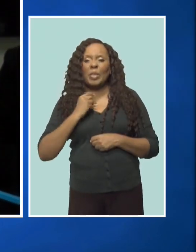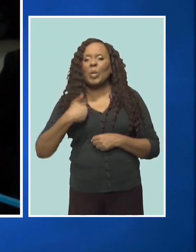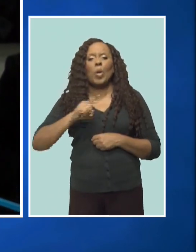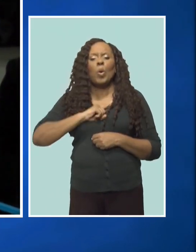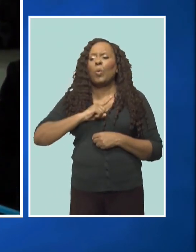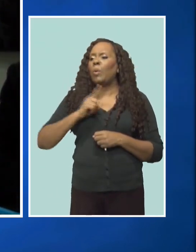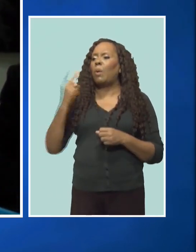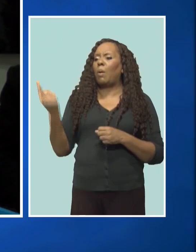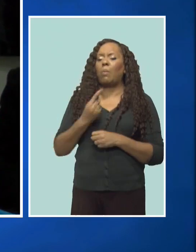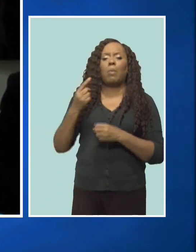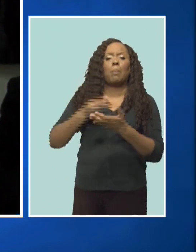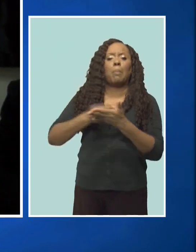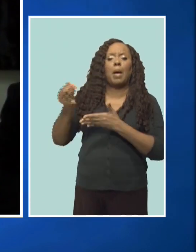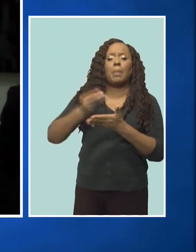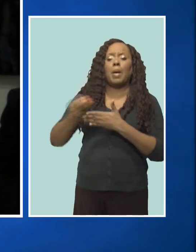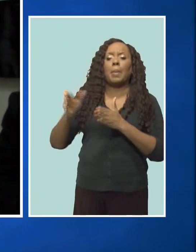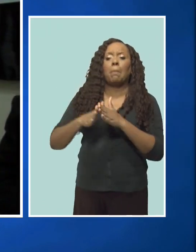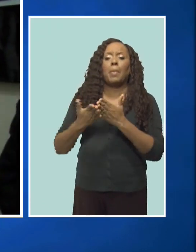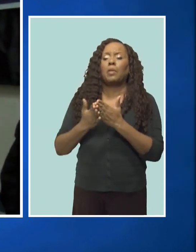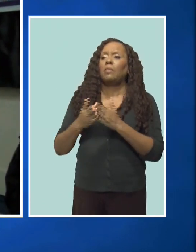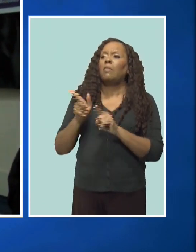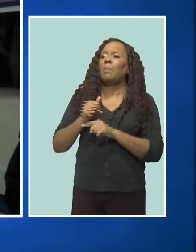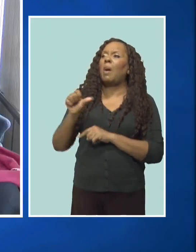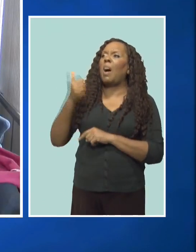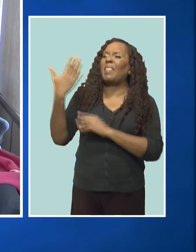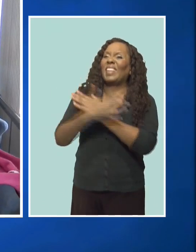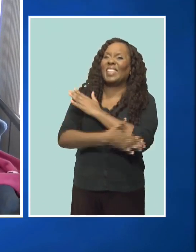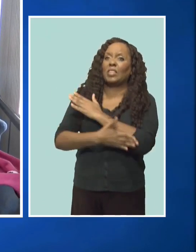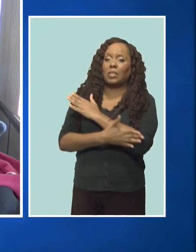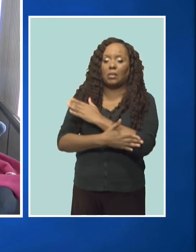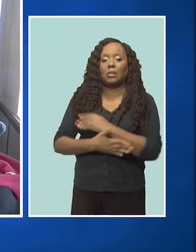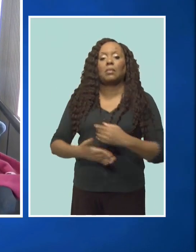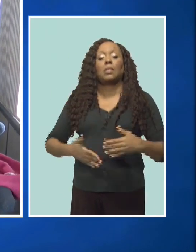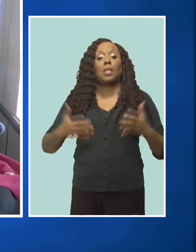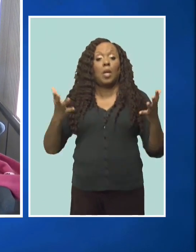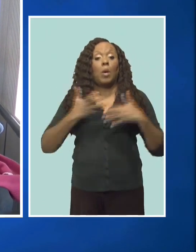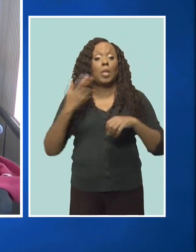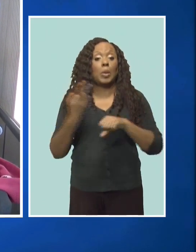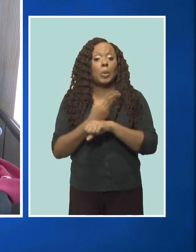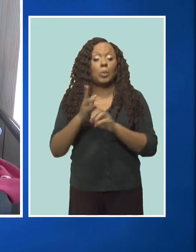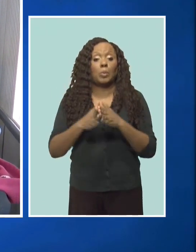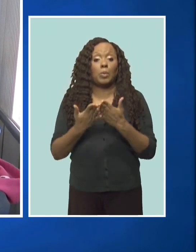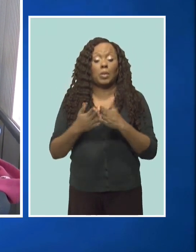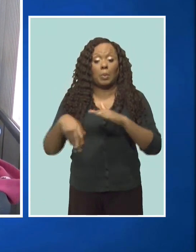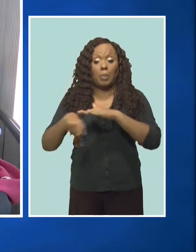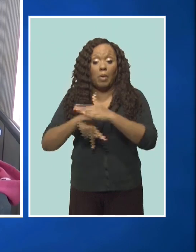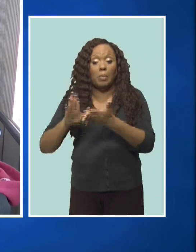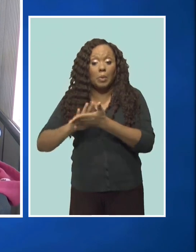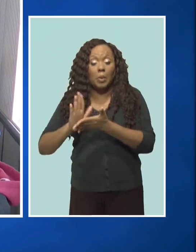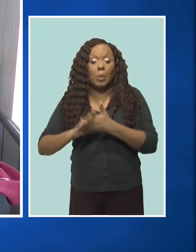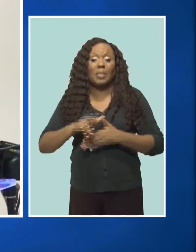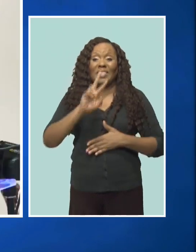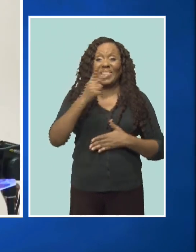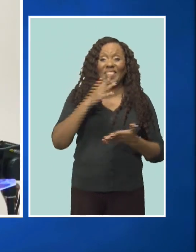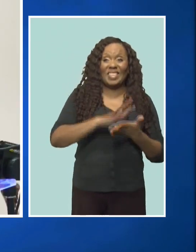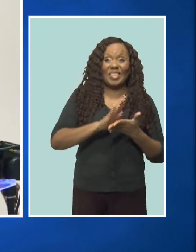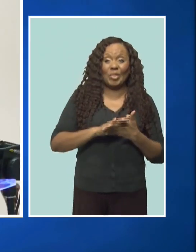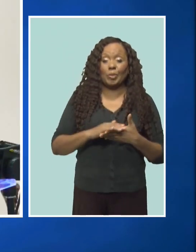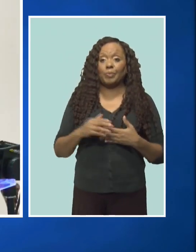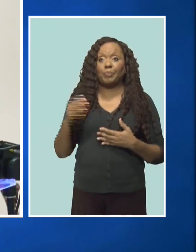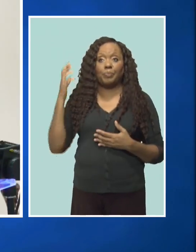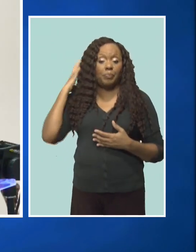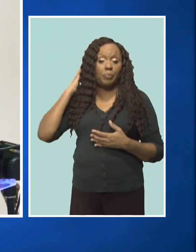to education officials that the book be used at both the primary and secondary school levels. Even as